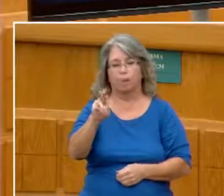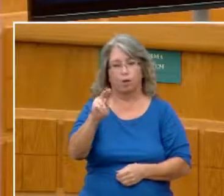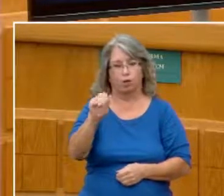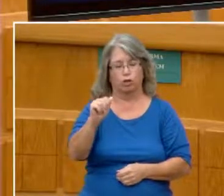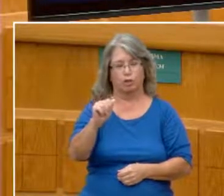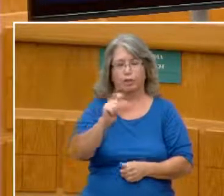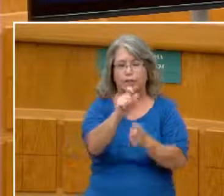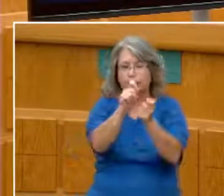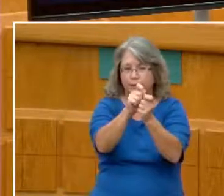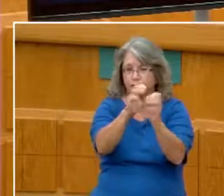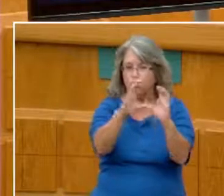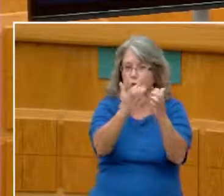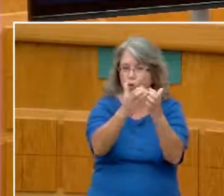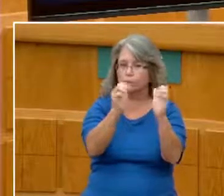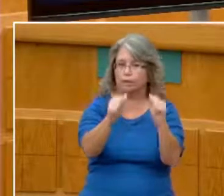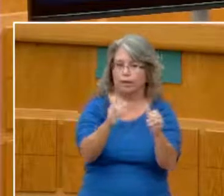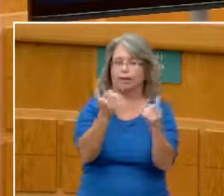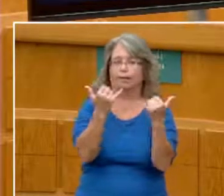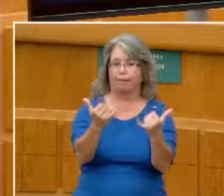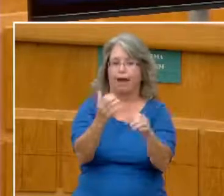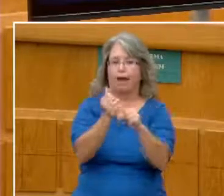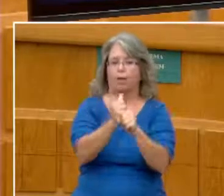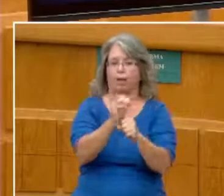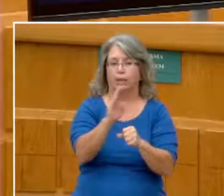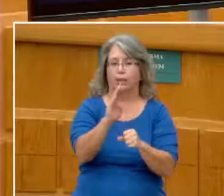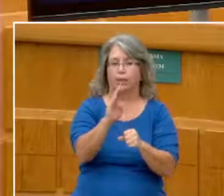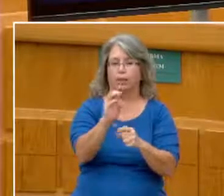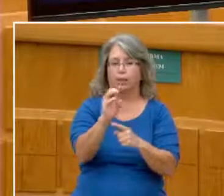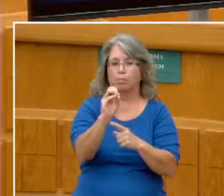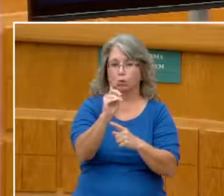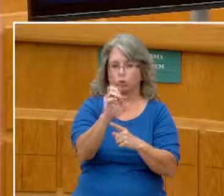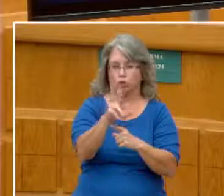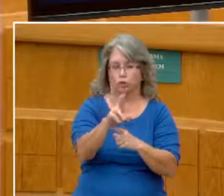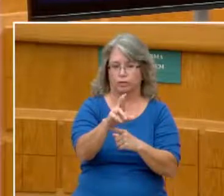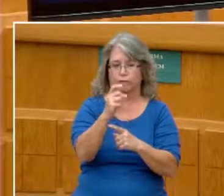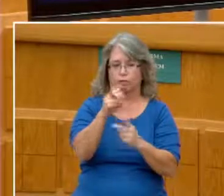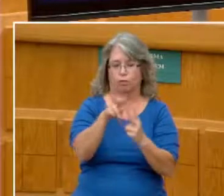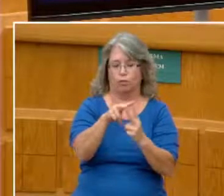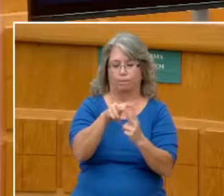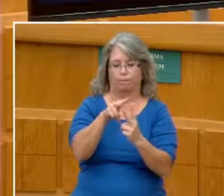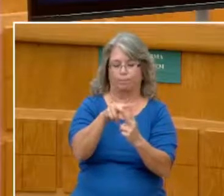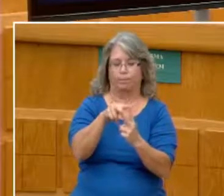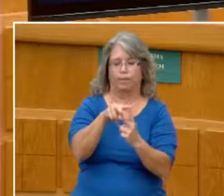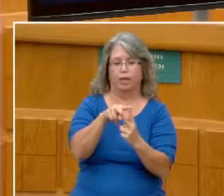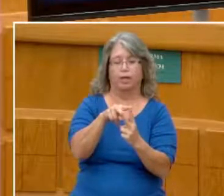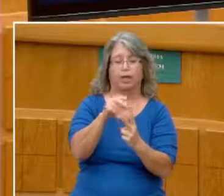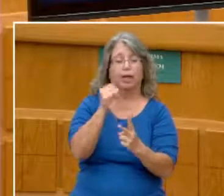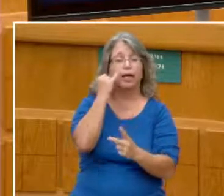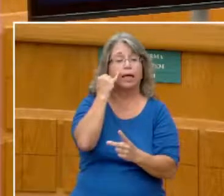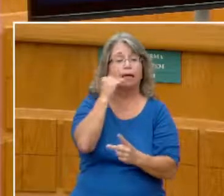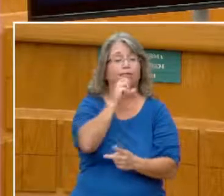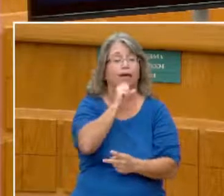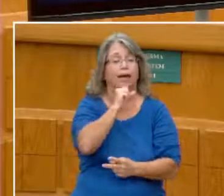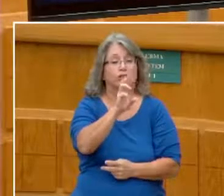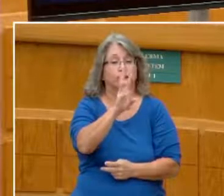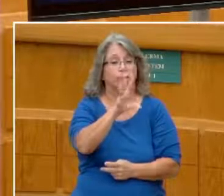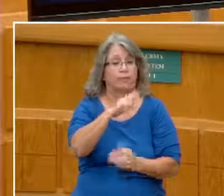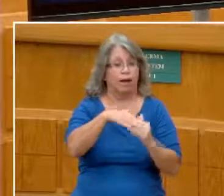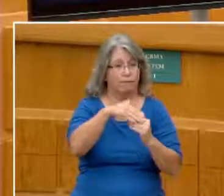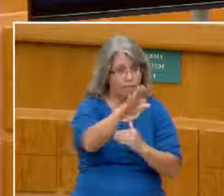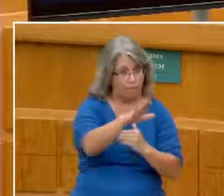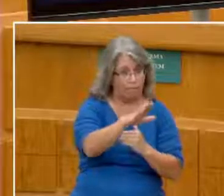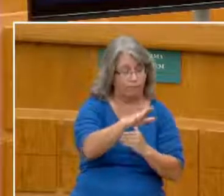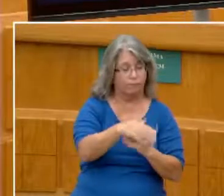their boosters for those two vaccines. These individuals are those 65 years and older, as well as